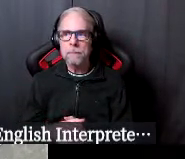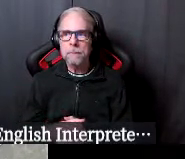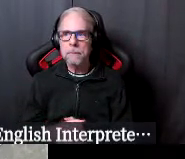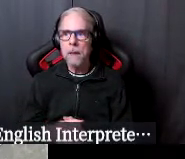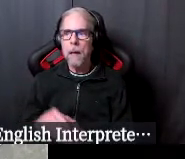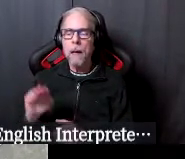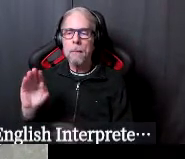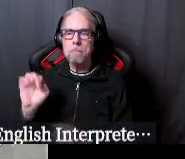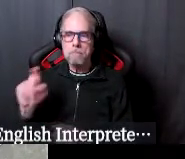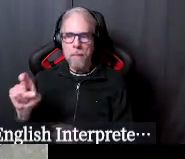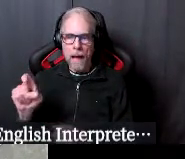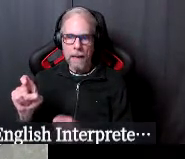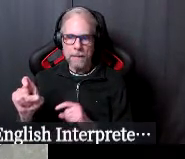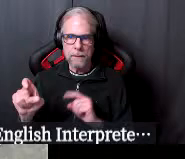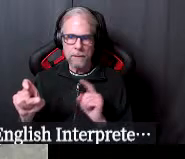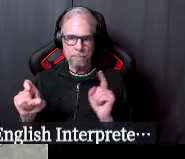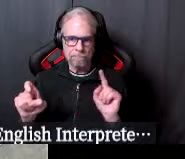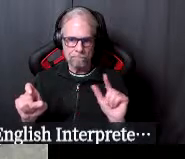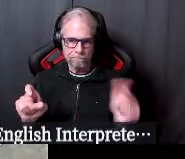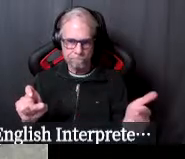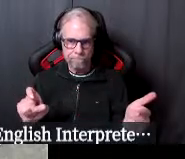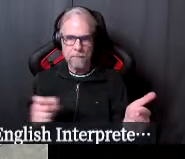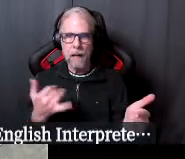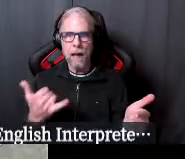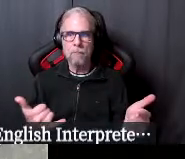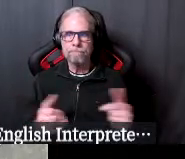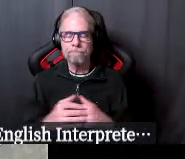Max, you are up next.